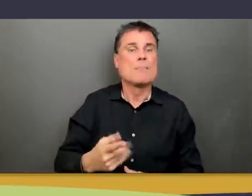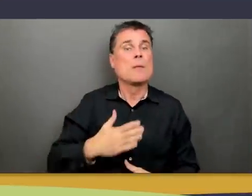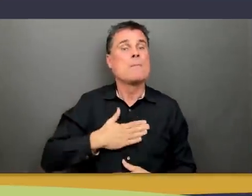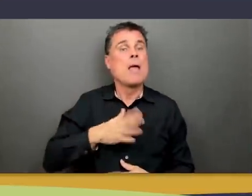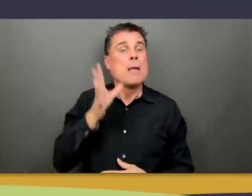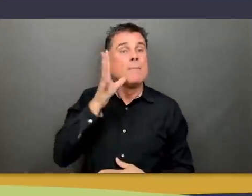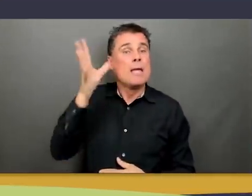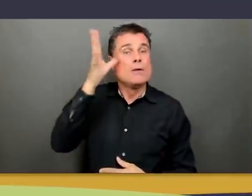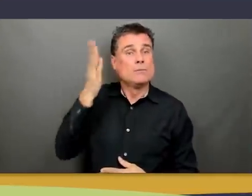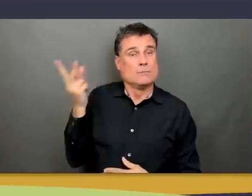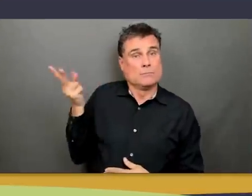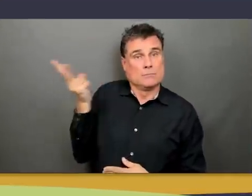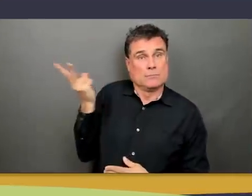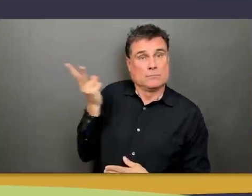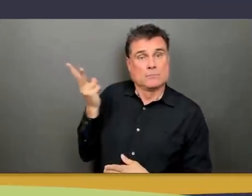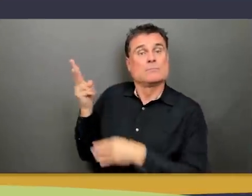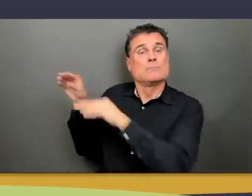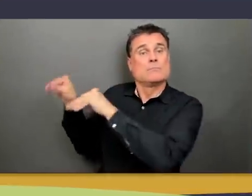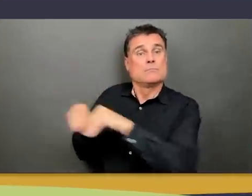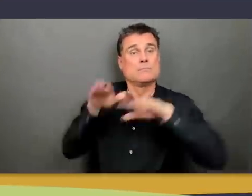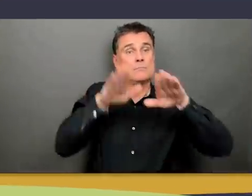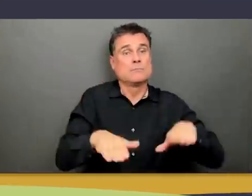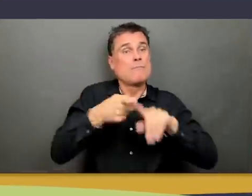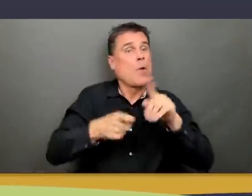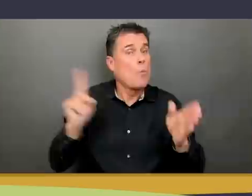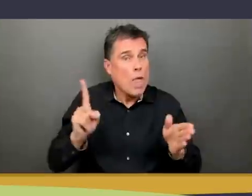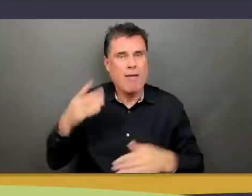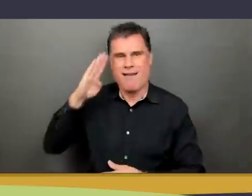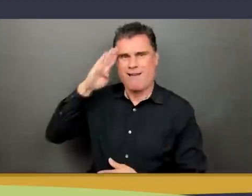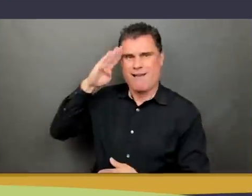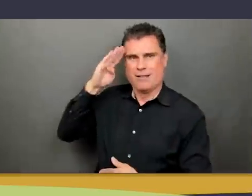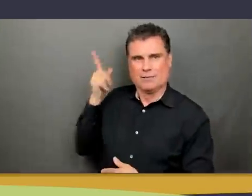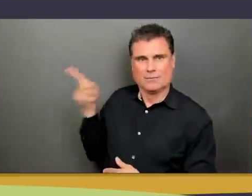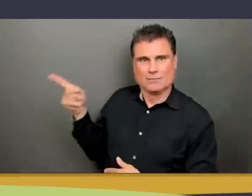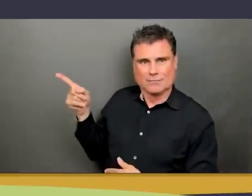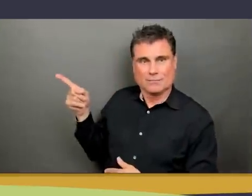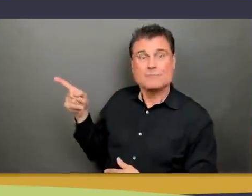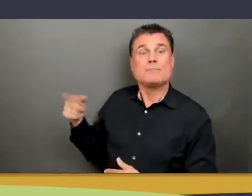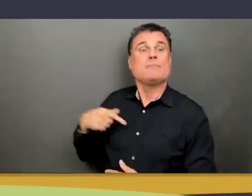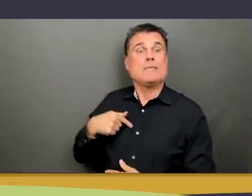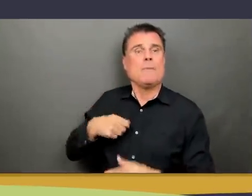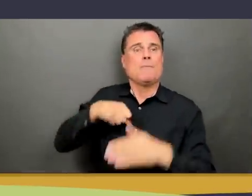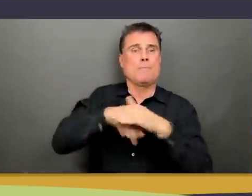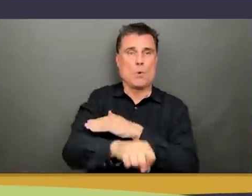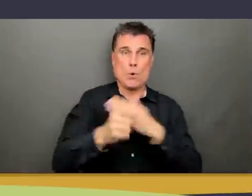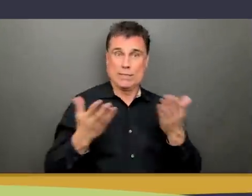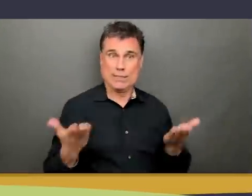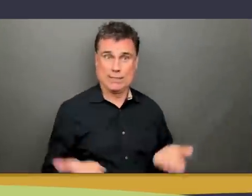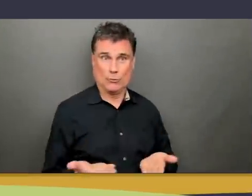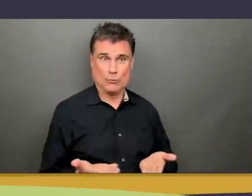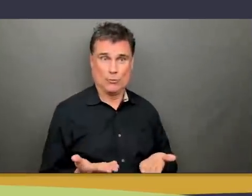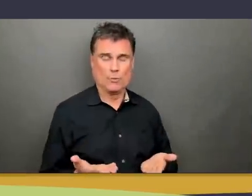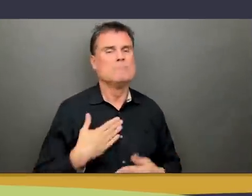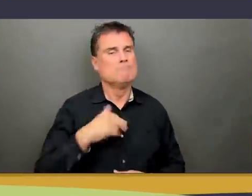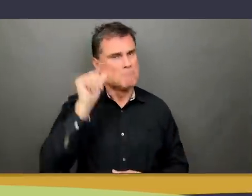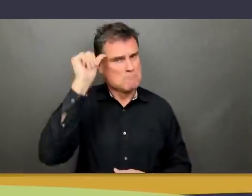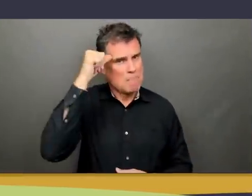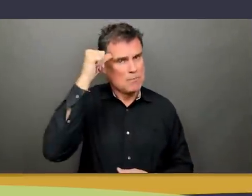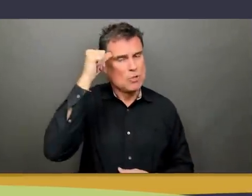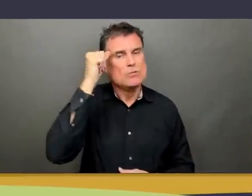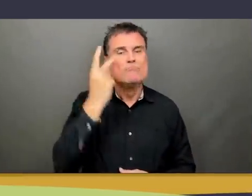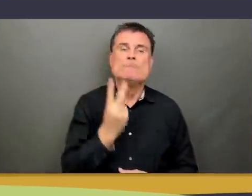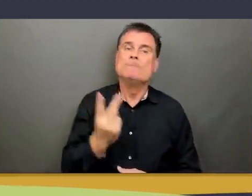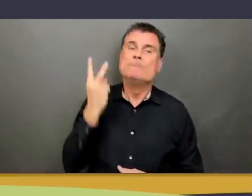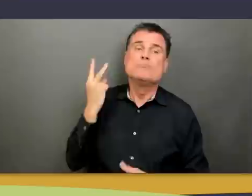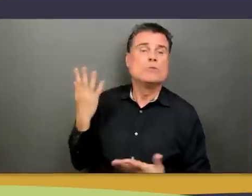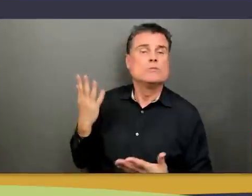make a contribution while I'm here in British Columbia to bringing people together. The diversity of nations who have sent people to